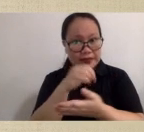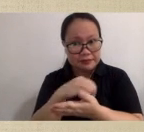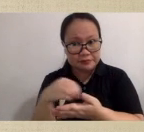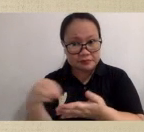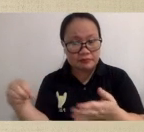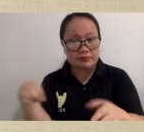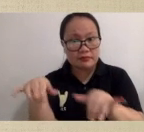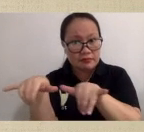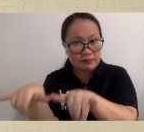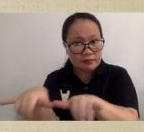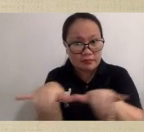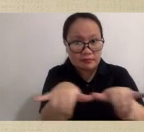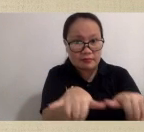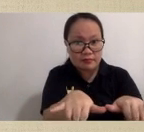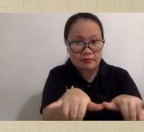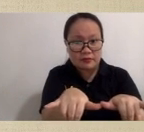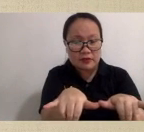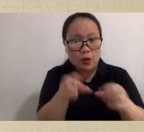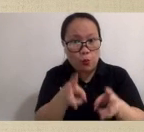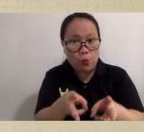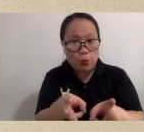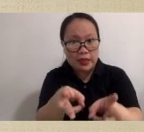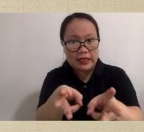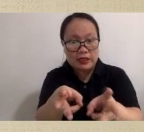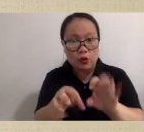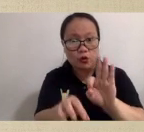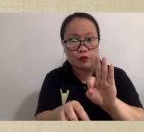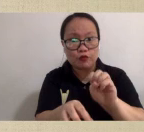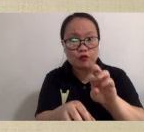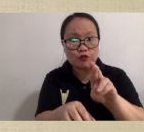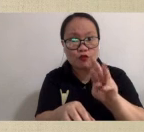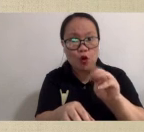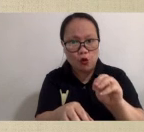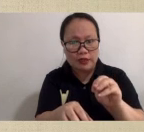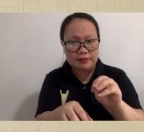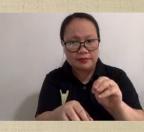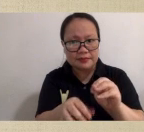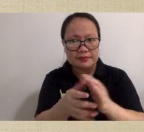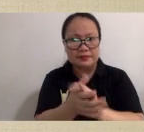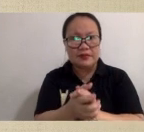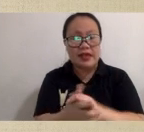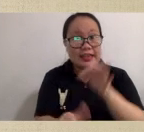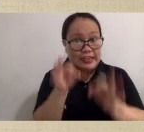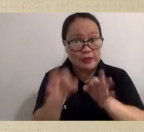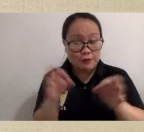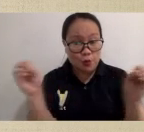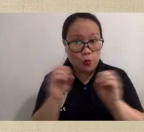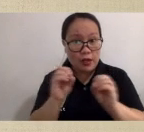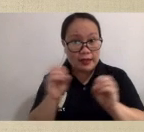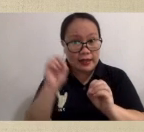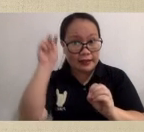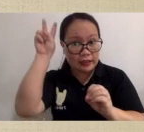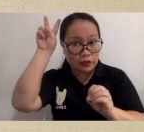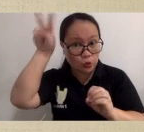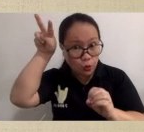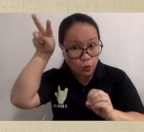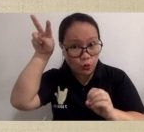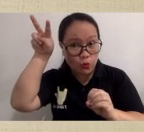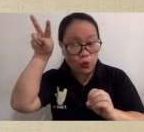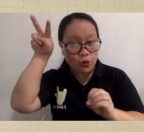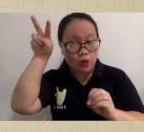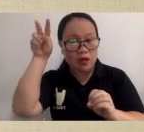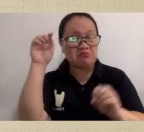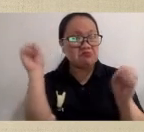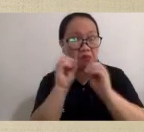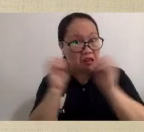yan nakita, ibig sabihin, pag wala siyang 2 or squared or exponent na 2, ibig sabihin that is only